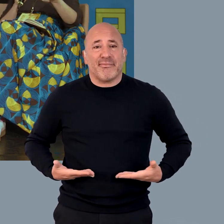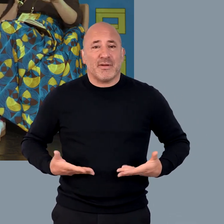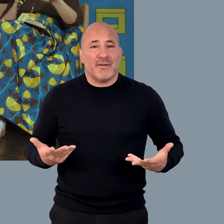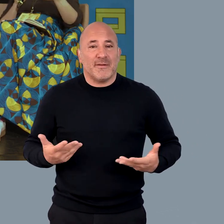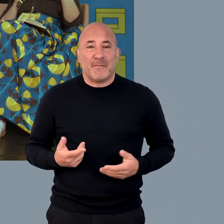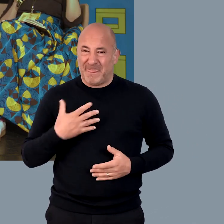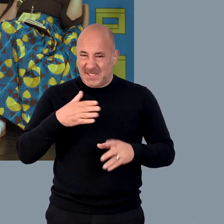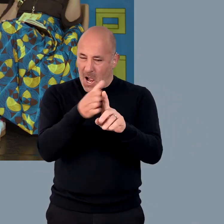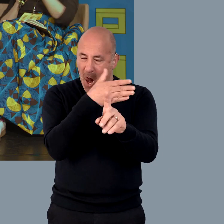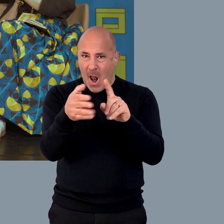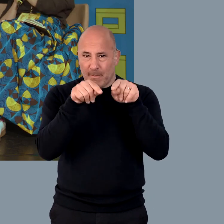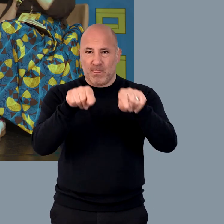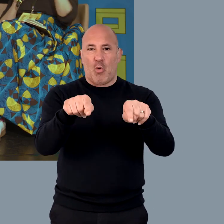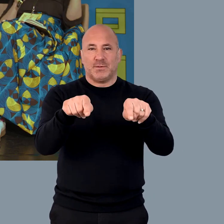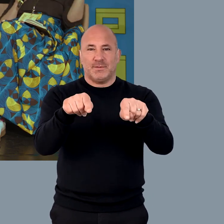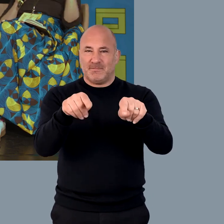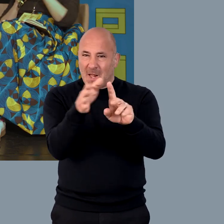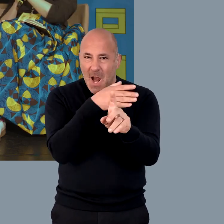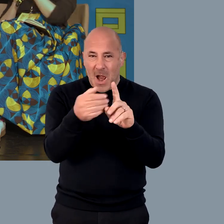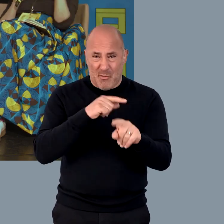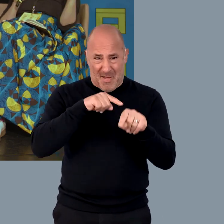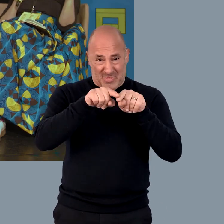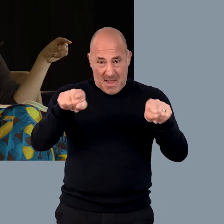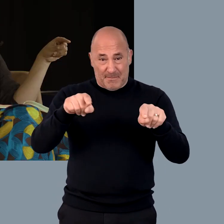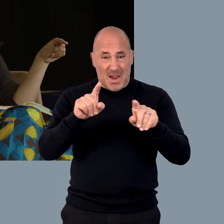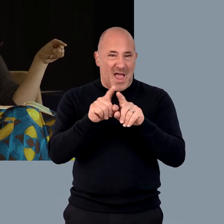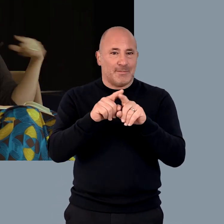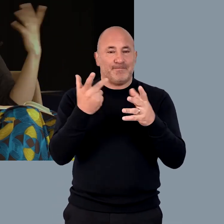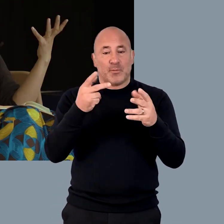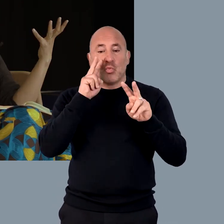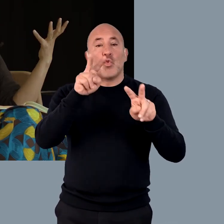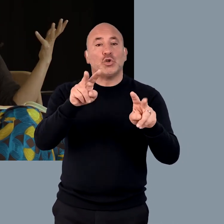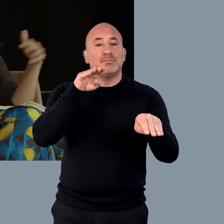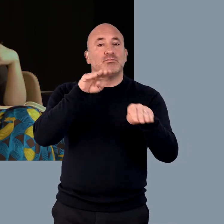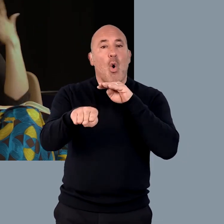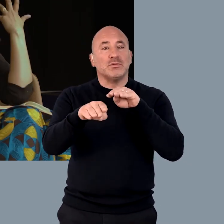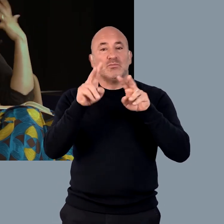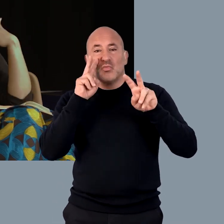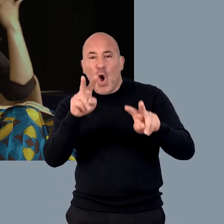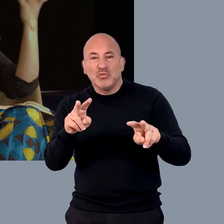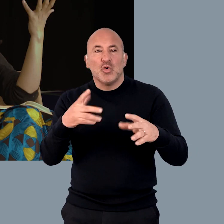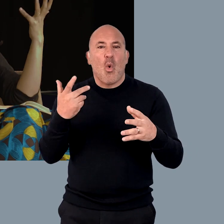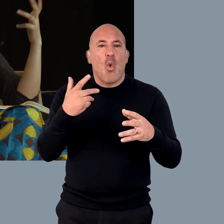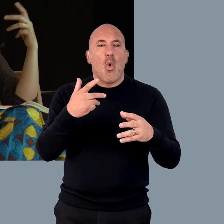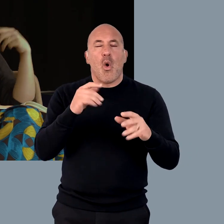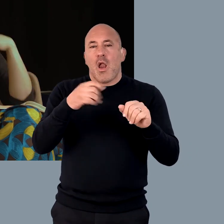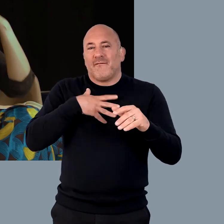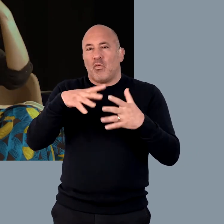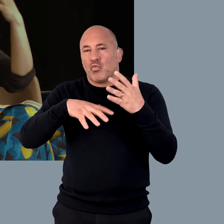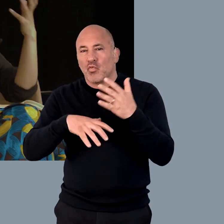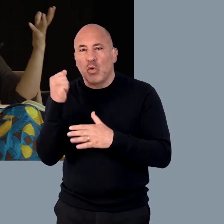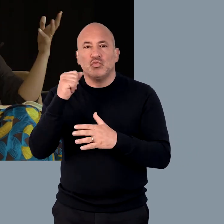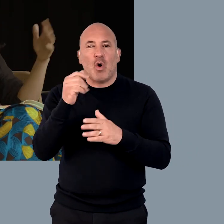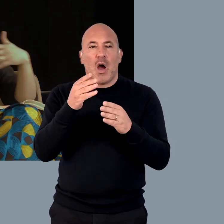don't really care either way. So they're the people to work on to persuade, because they're the ones that, if I'm talking about, say, spectators at sports